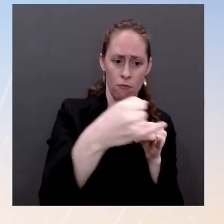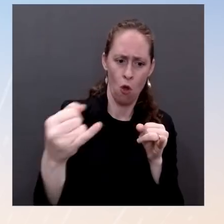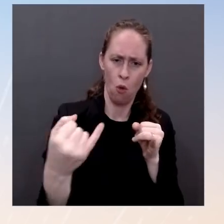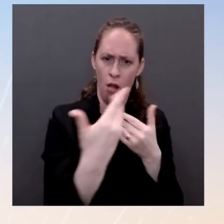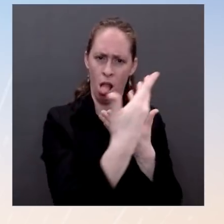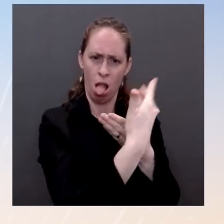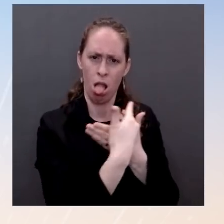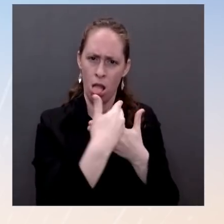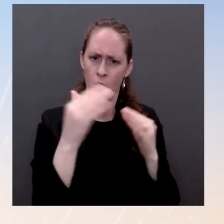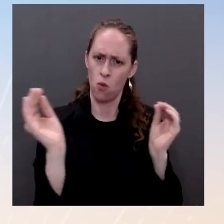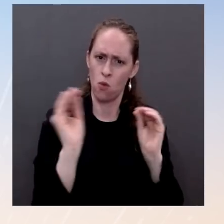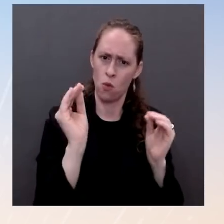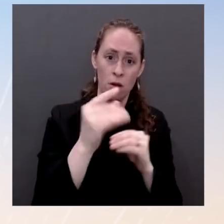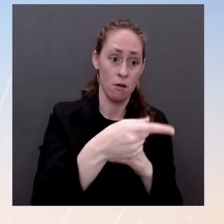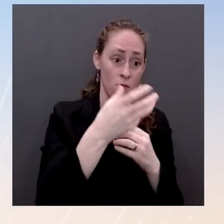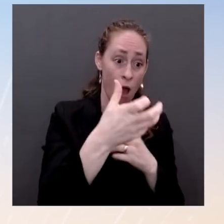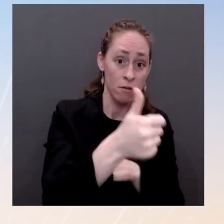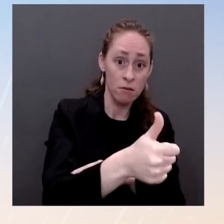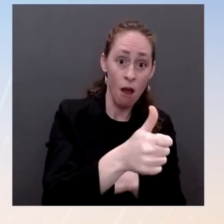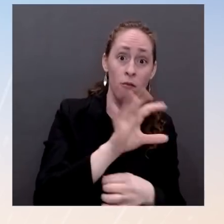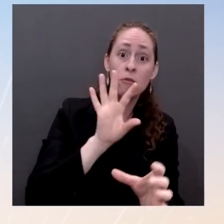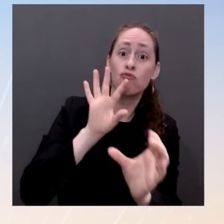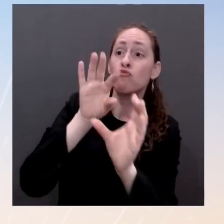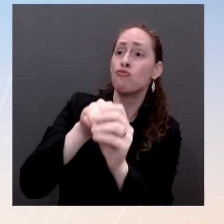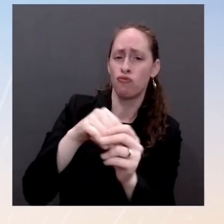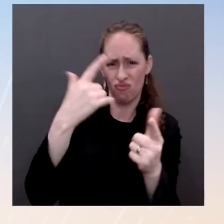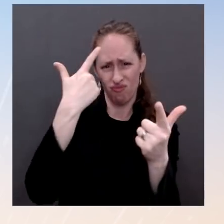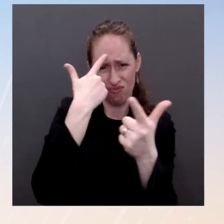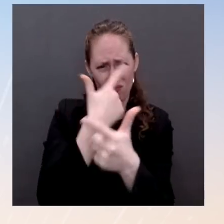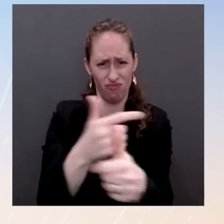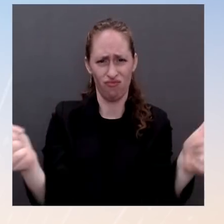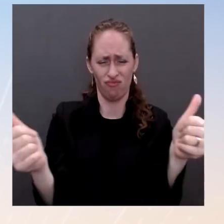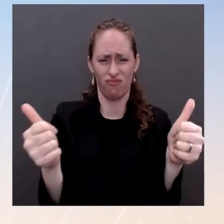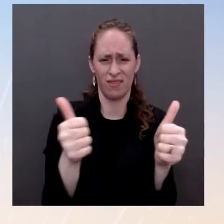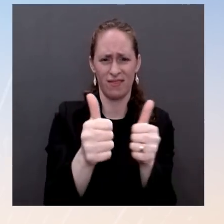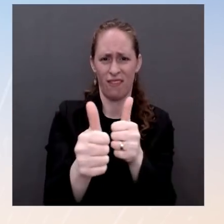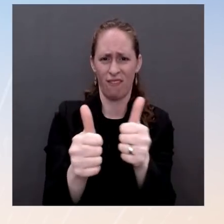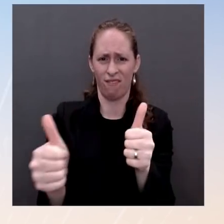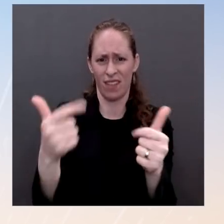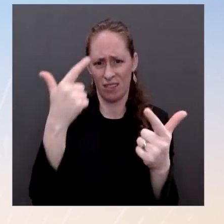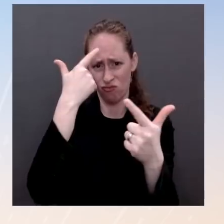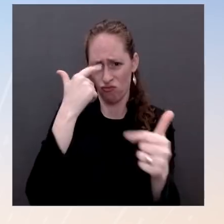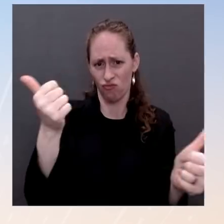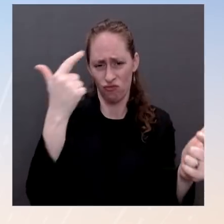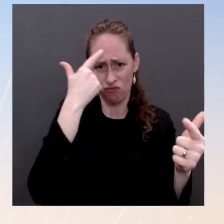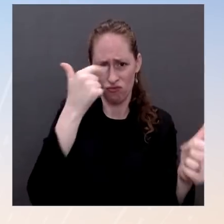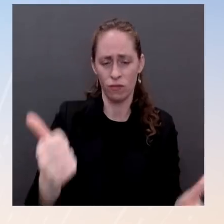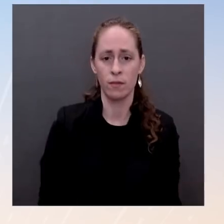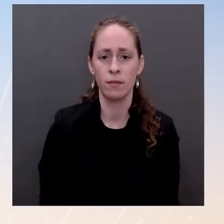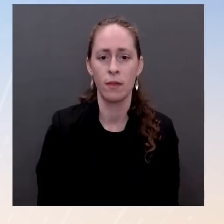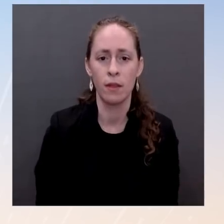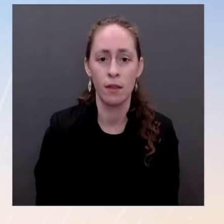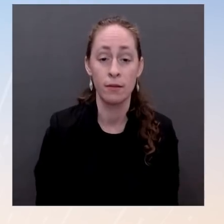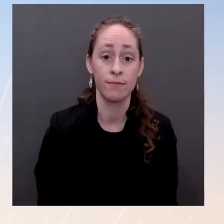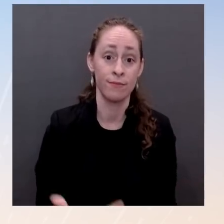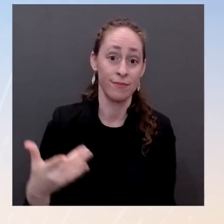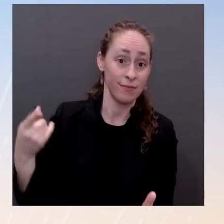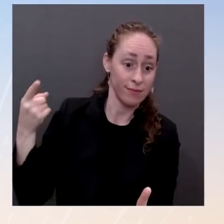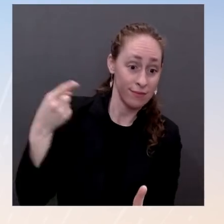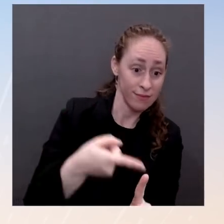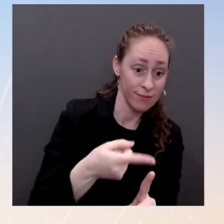alliance. That is up to them and up to the other members of NATO. Go ahead. Thanks, Jen. Just you say